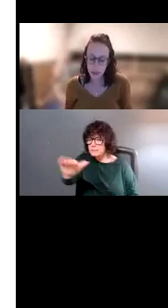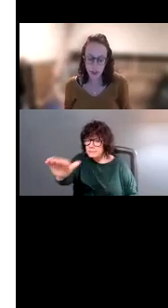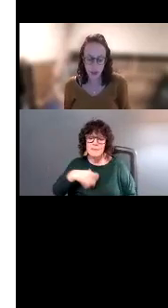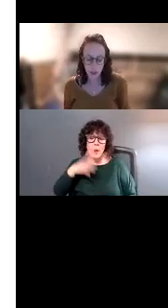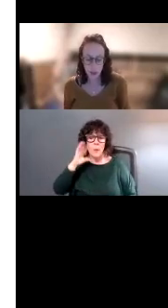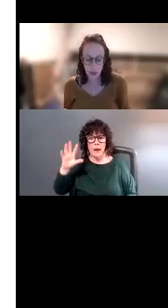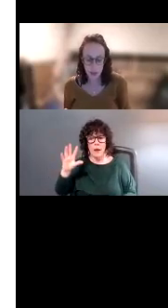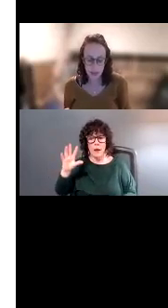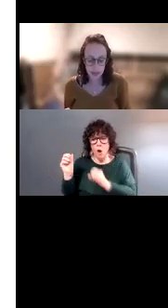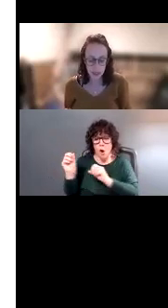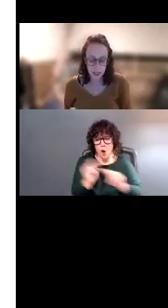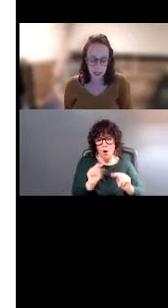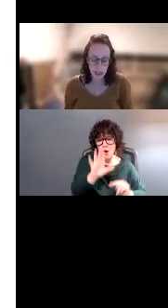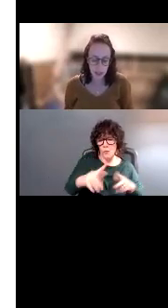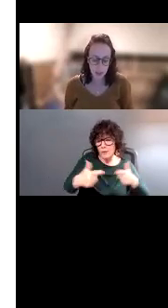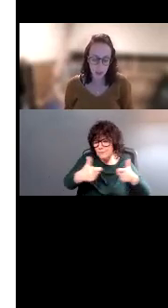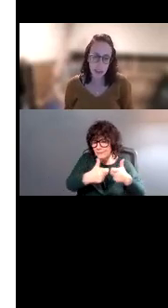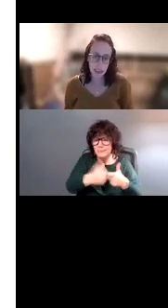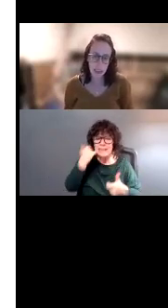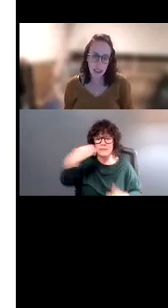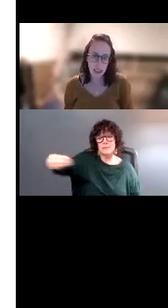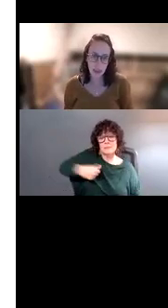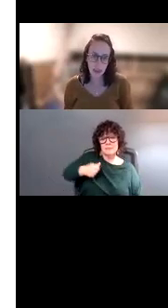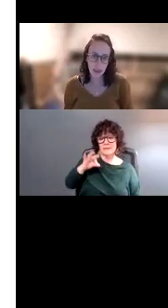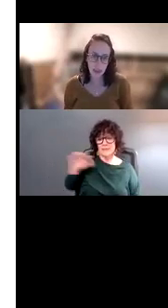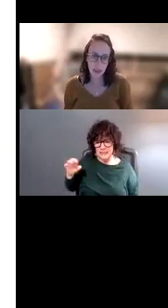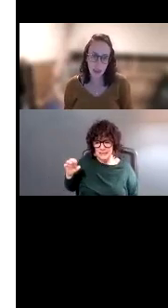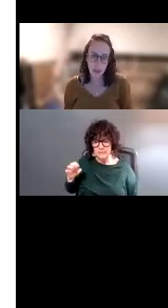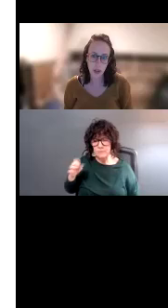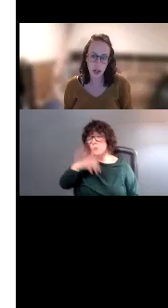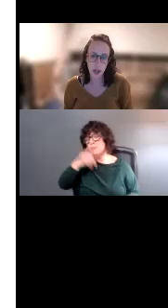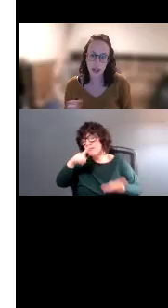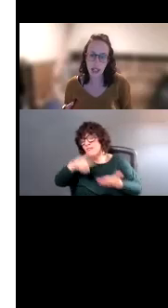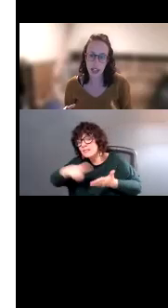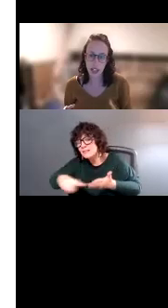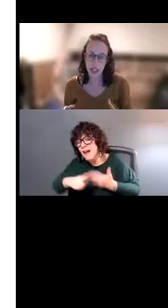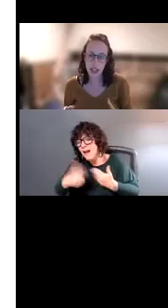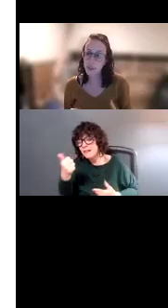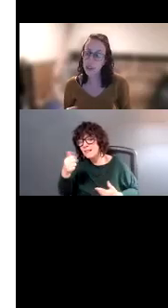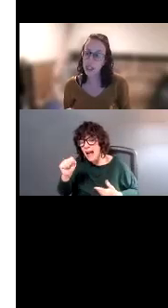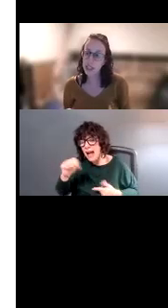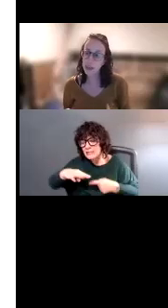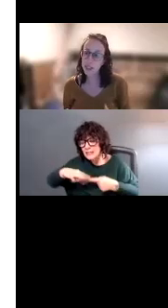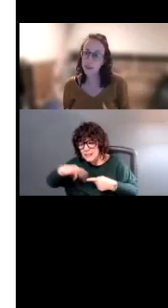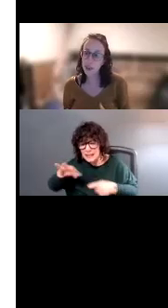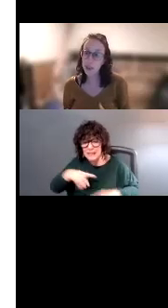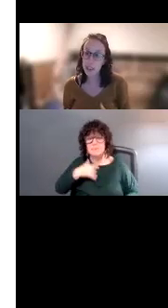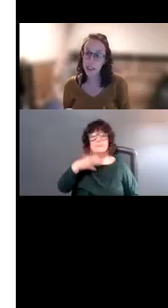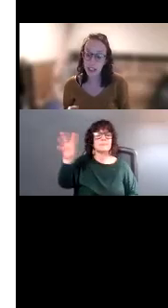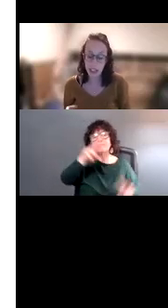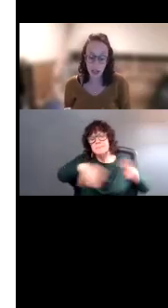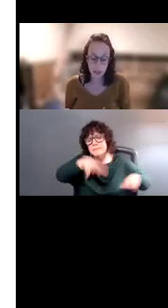or inspect new equipment. We're seeing more and more online advertisements